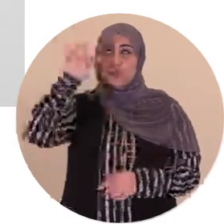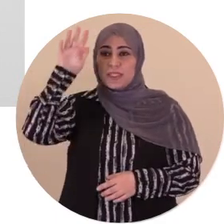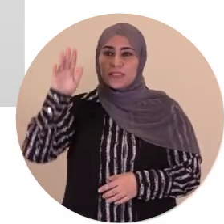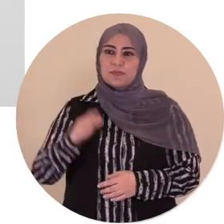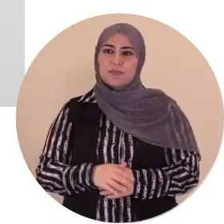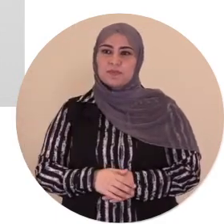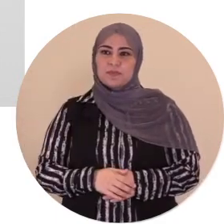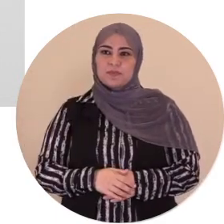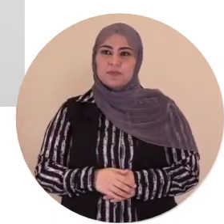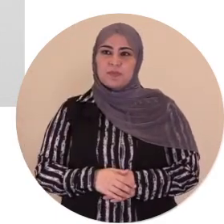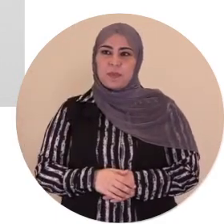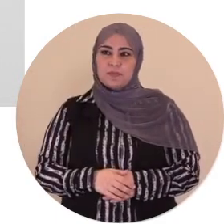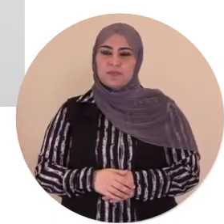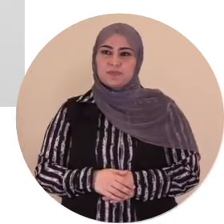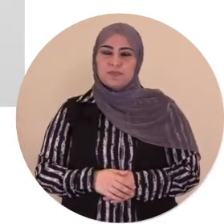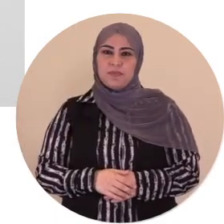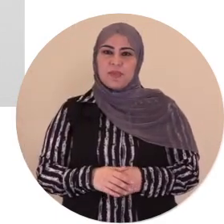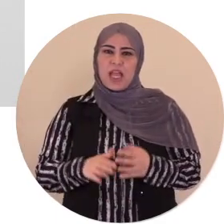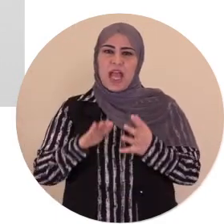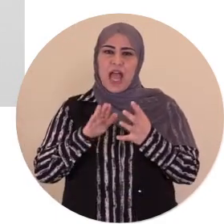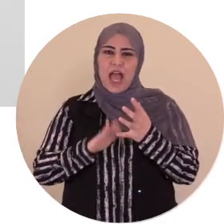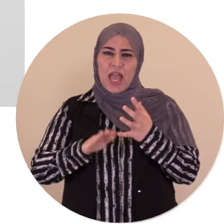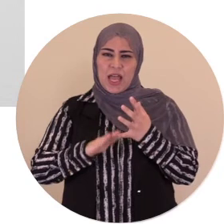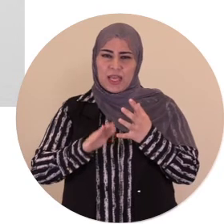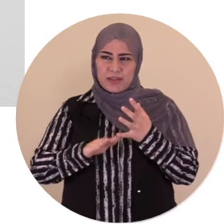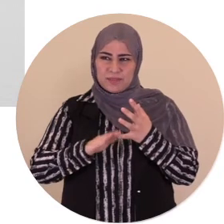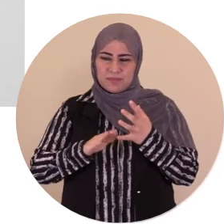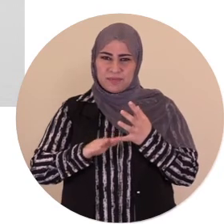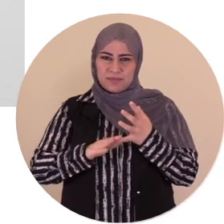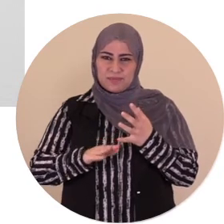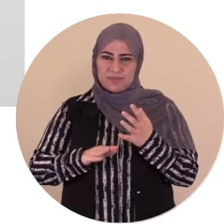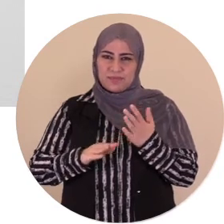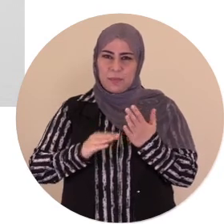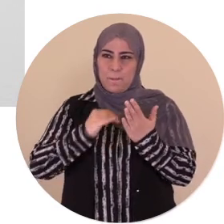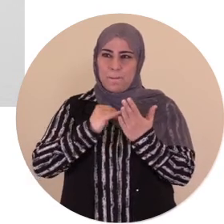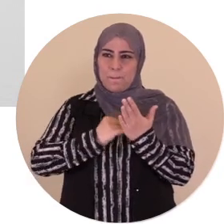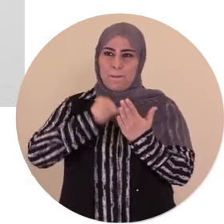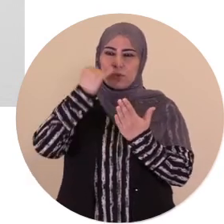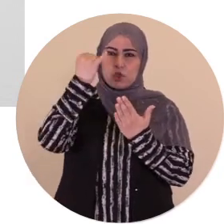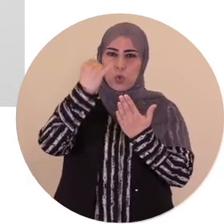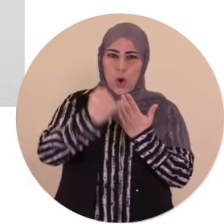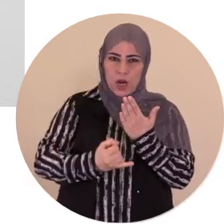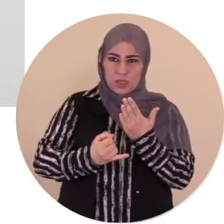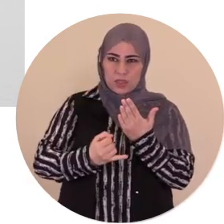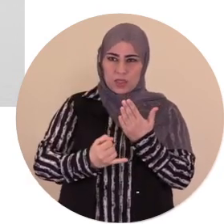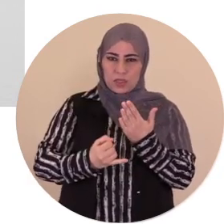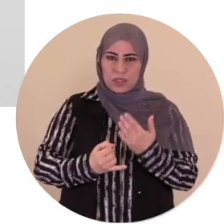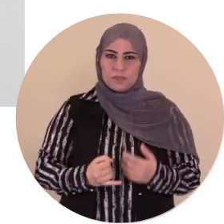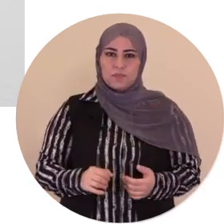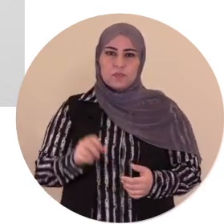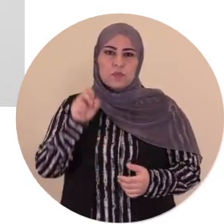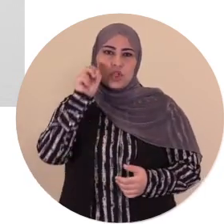Another example here for you. The final version of the project should have been submitted by the engineer on